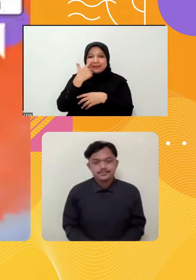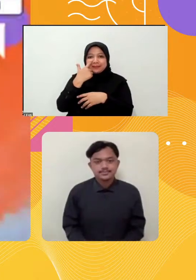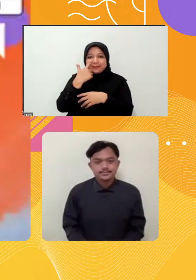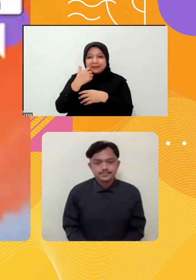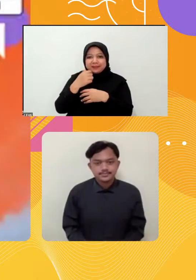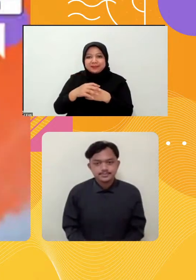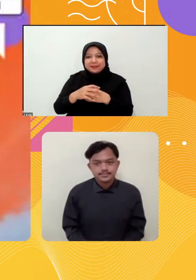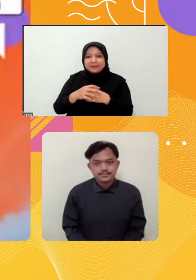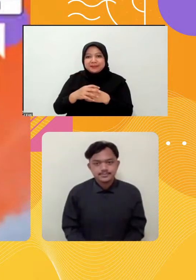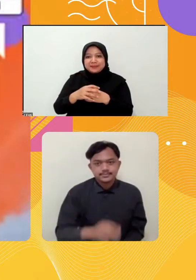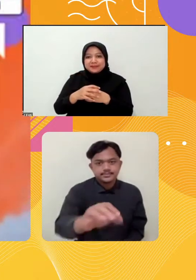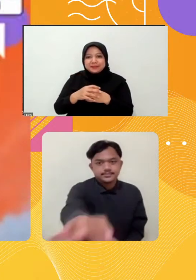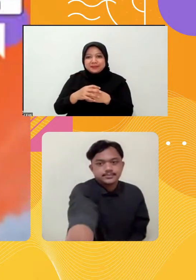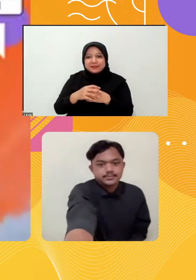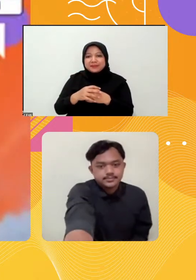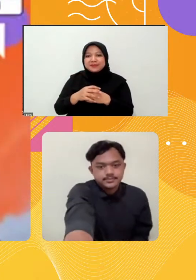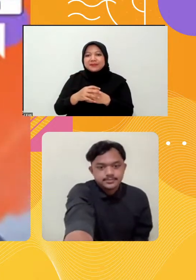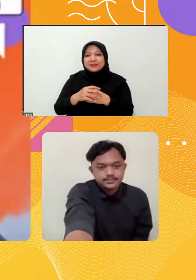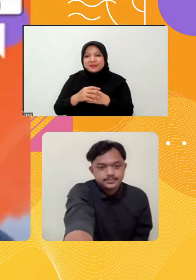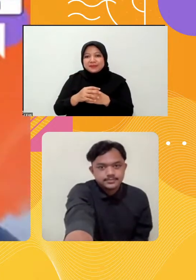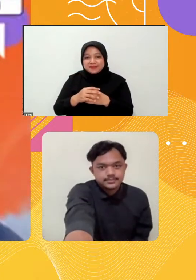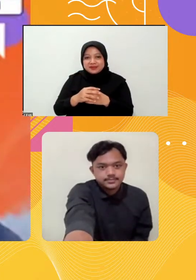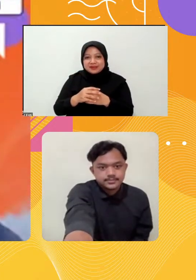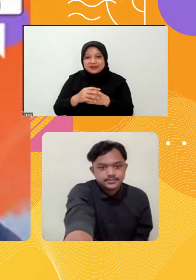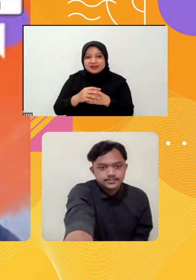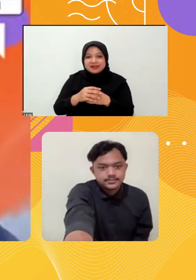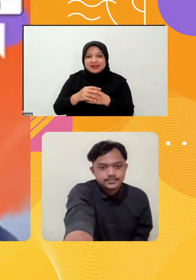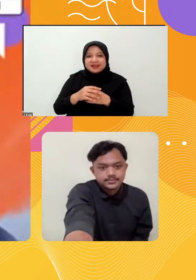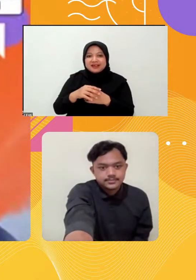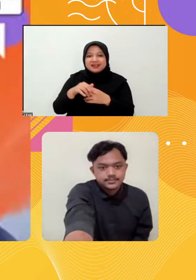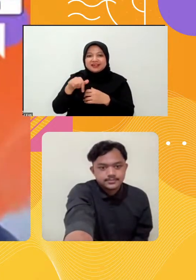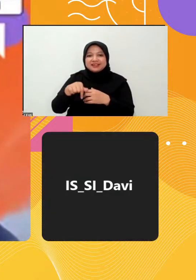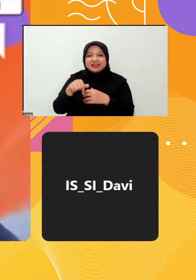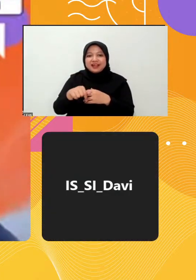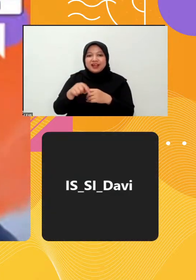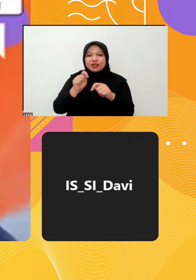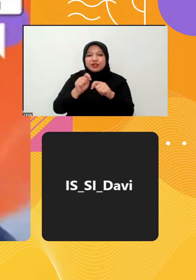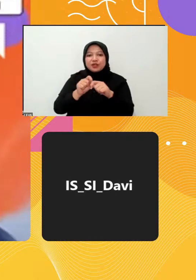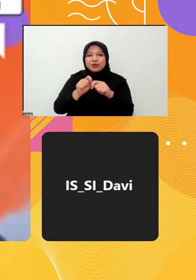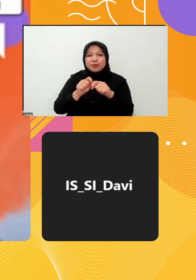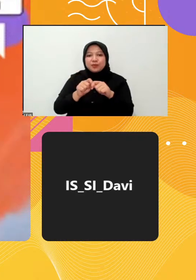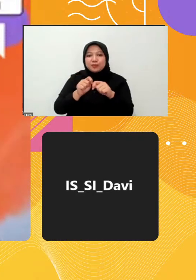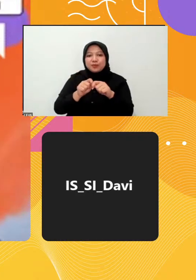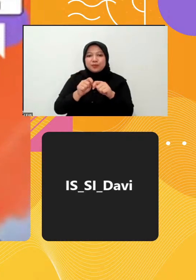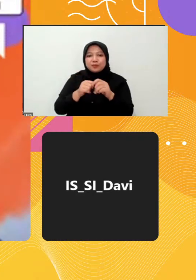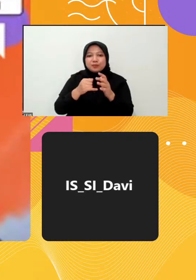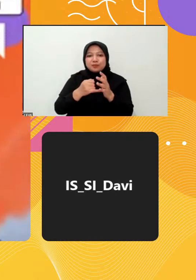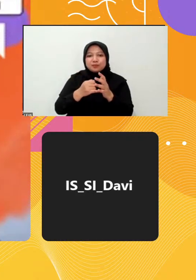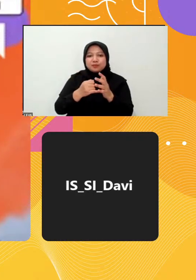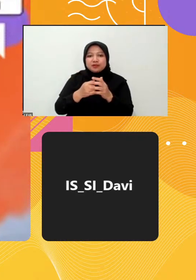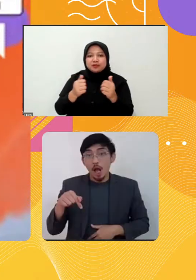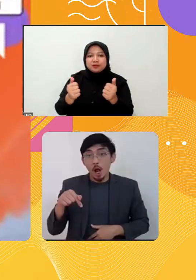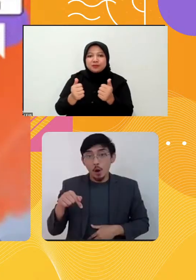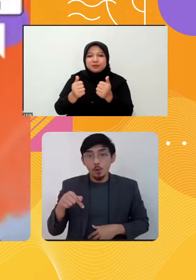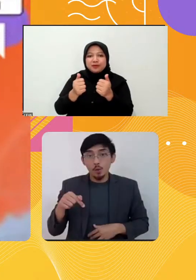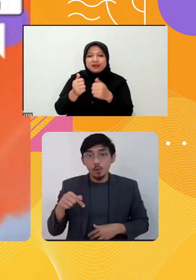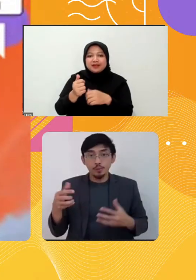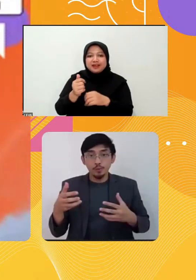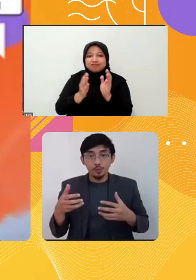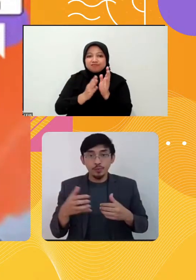to Canva Pro, the world's most popular content creation tool. So the first is the Santa Claus.